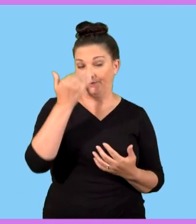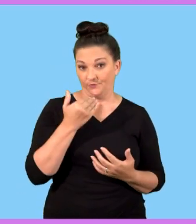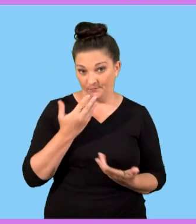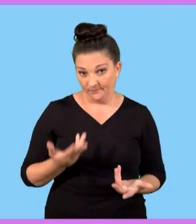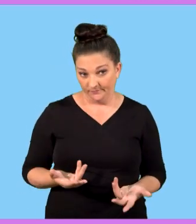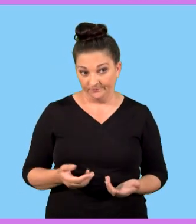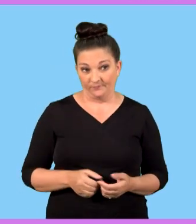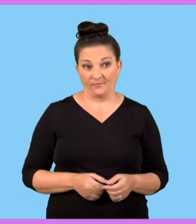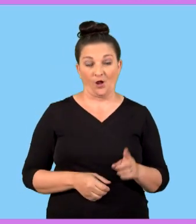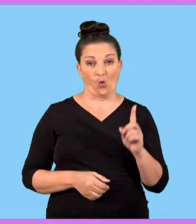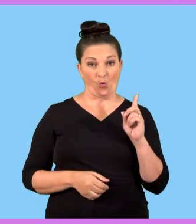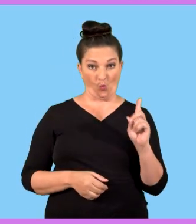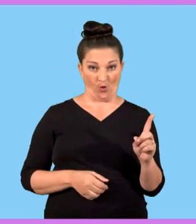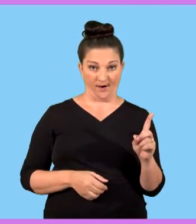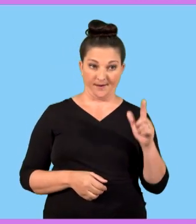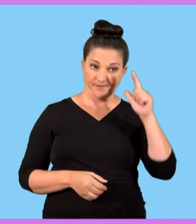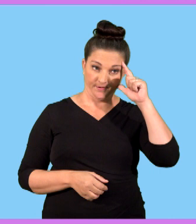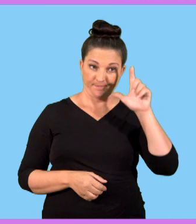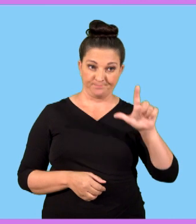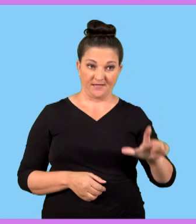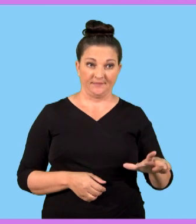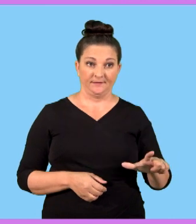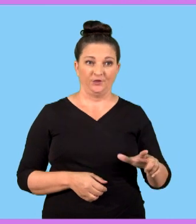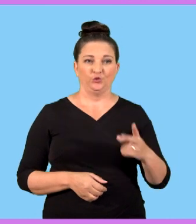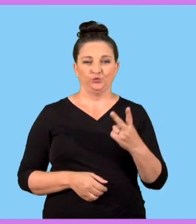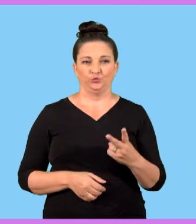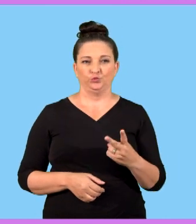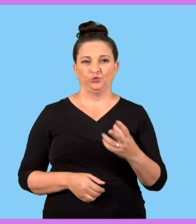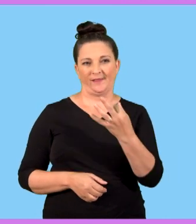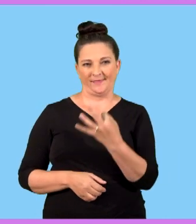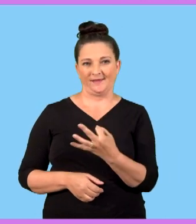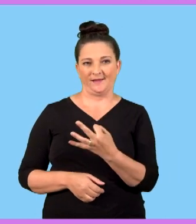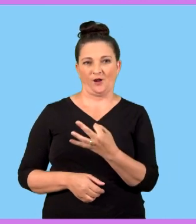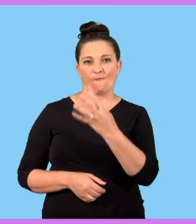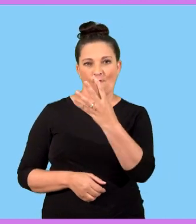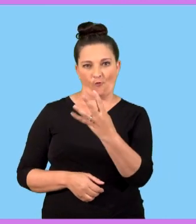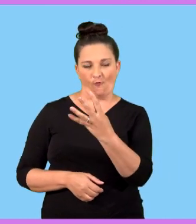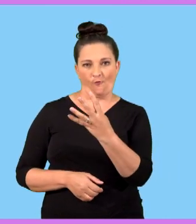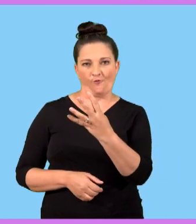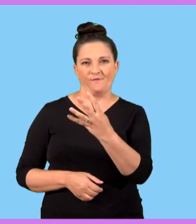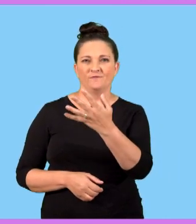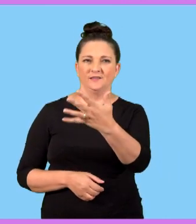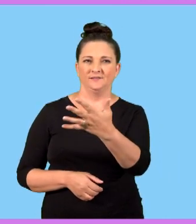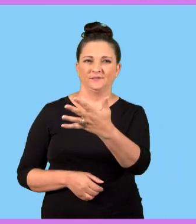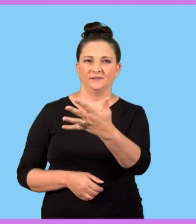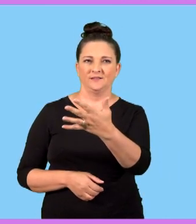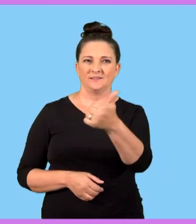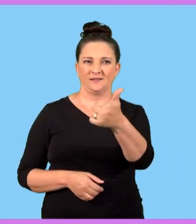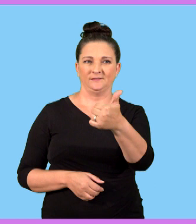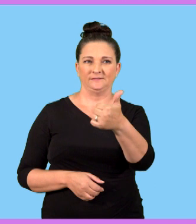we have. Okay, so it's 1 here, 2, 3, 4,